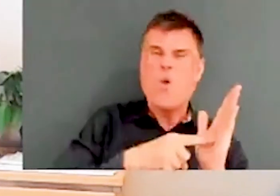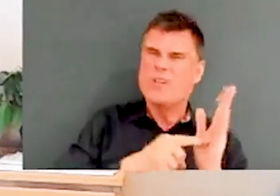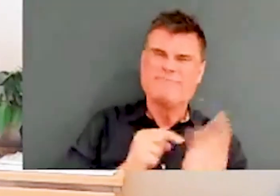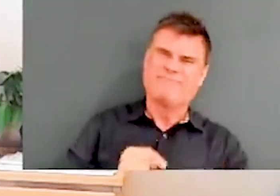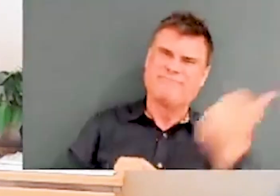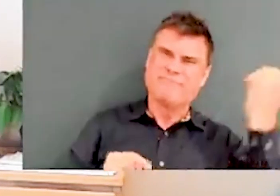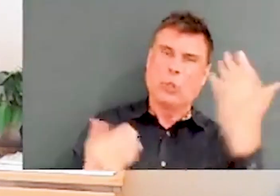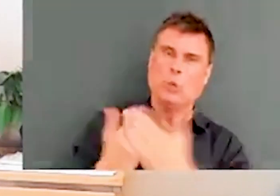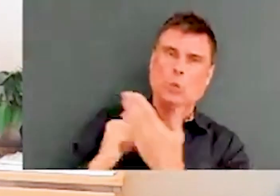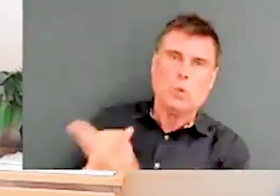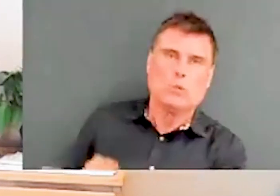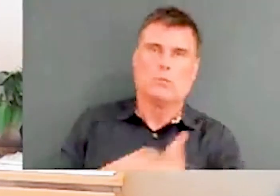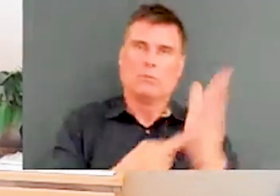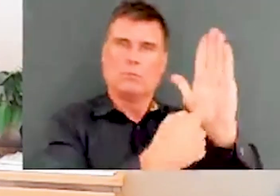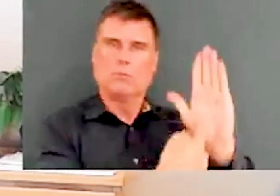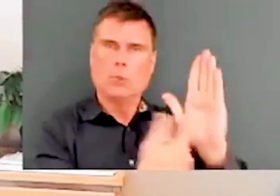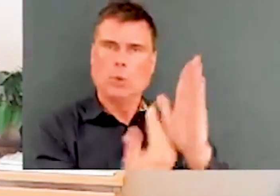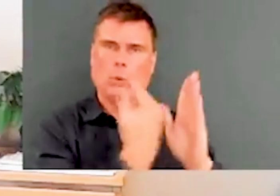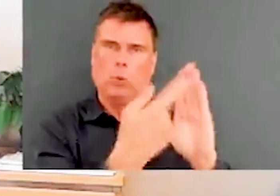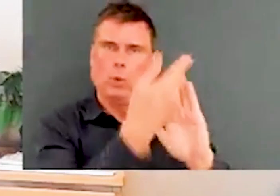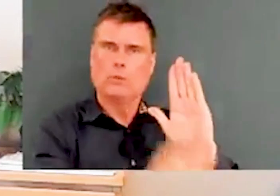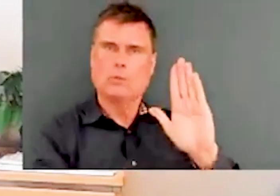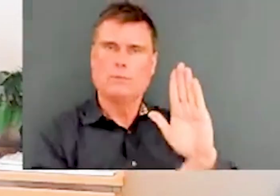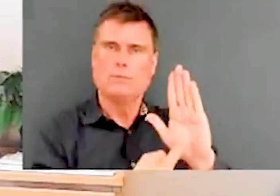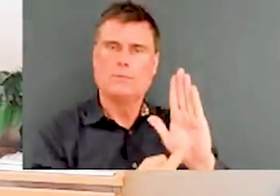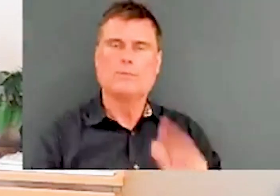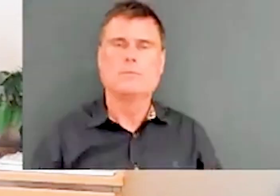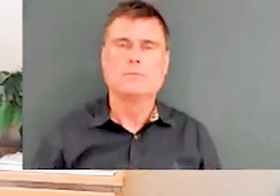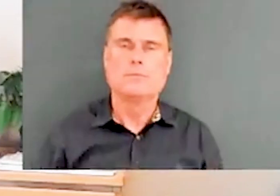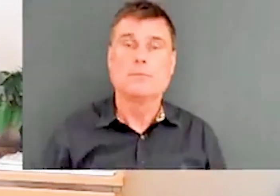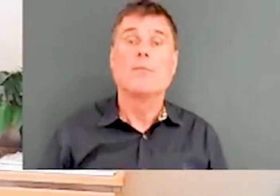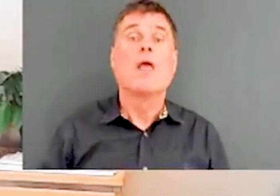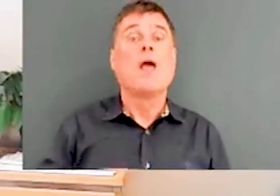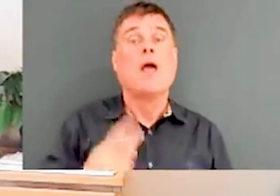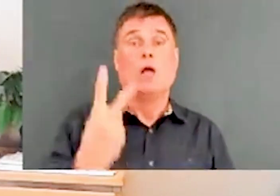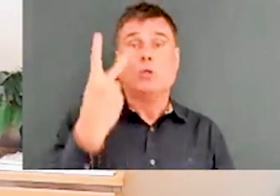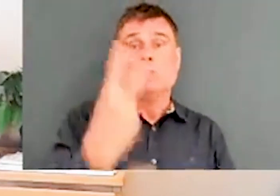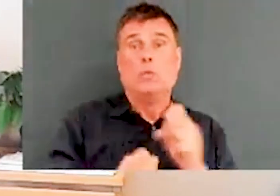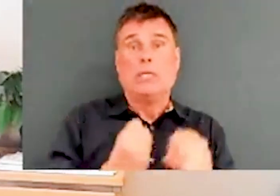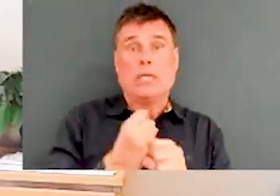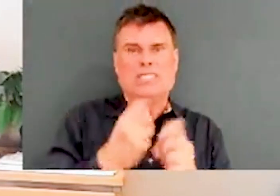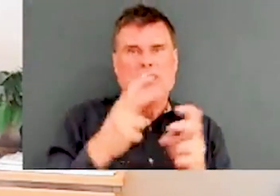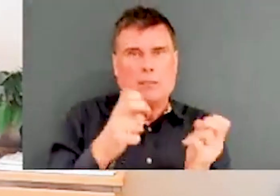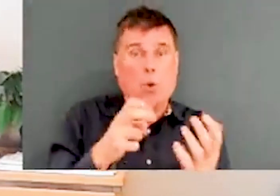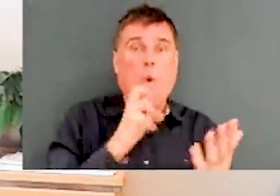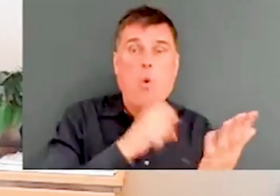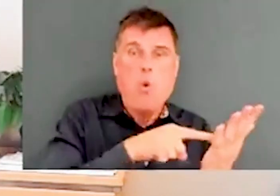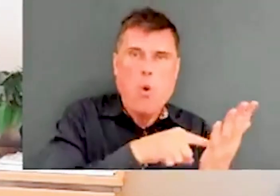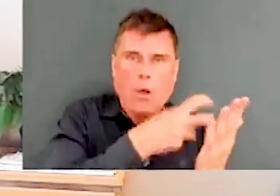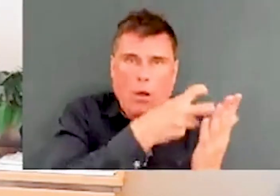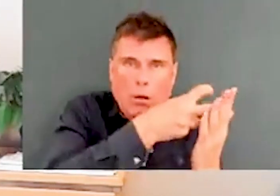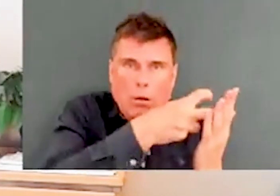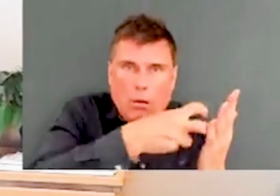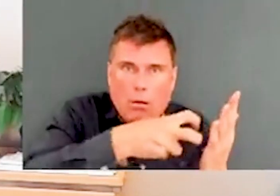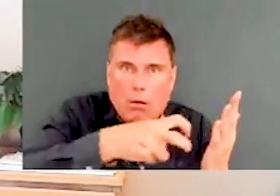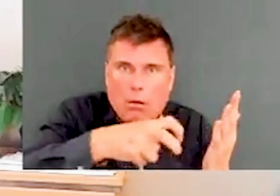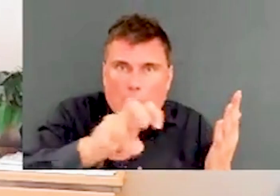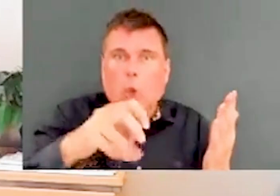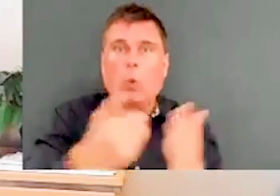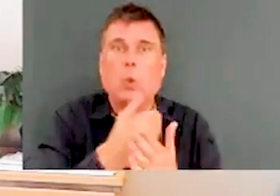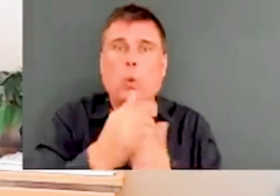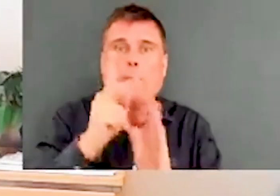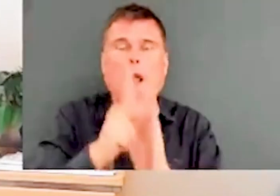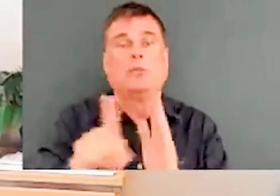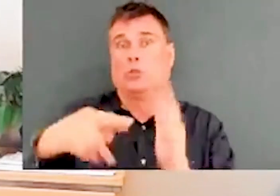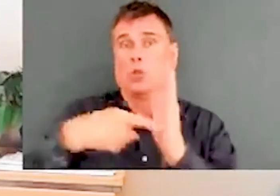framework will take place over a 2-year transition period that will begin September 1st, 2022, with the elimination of oil and